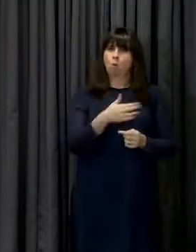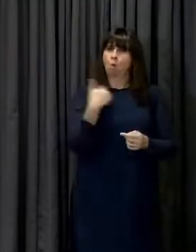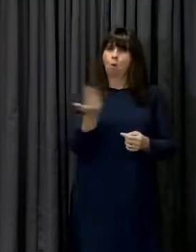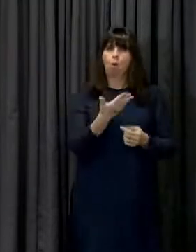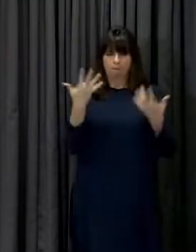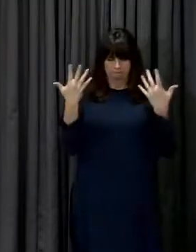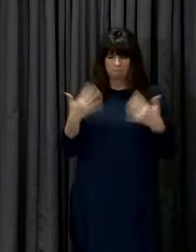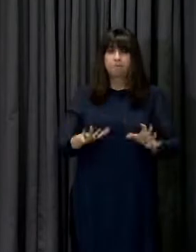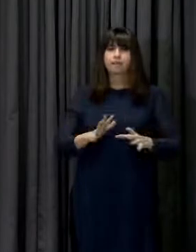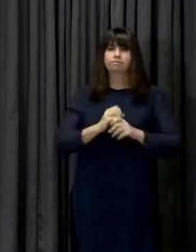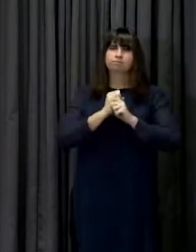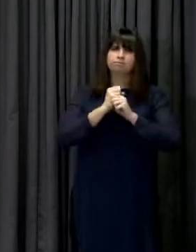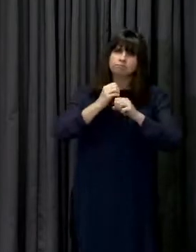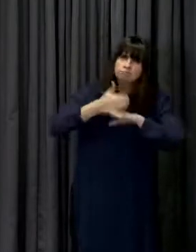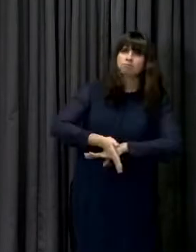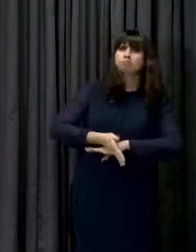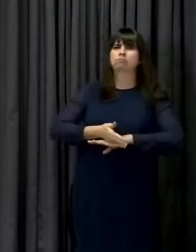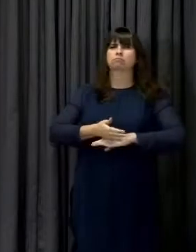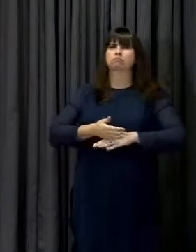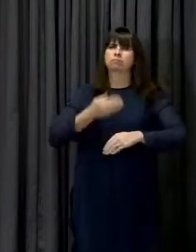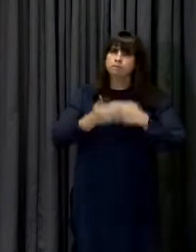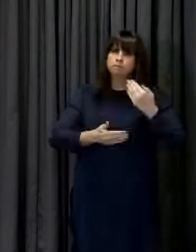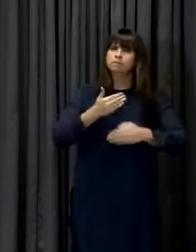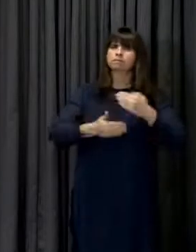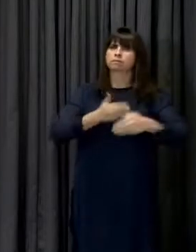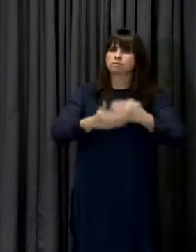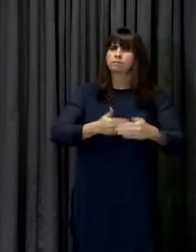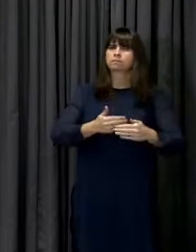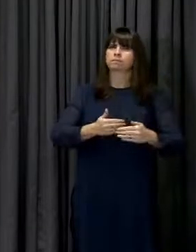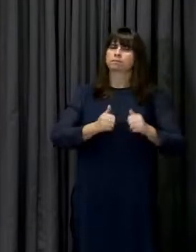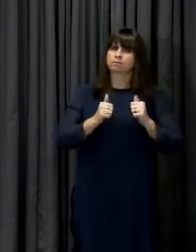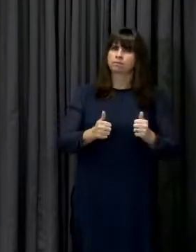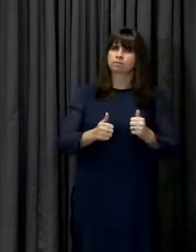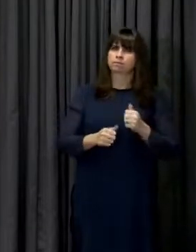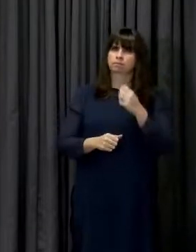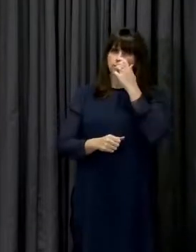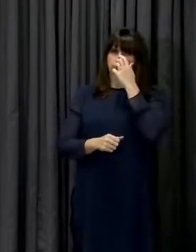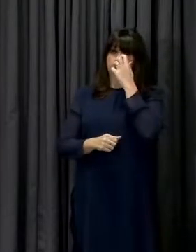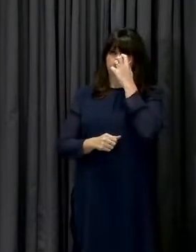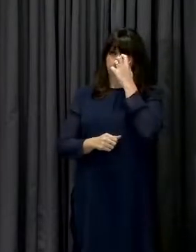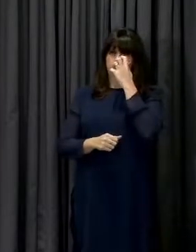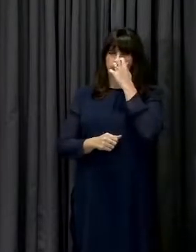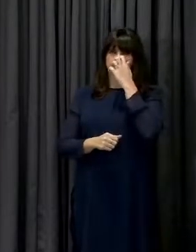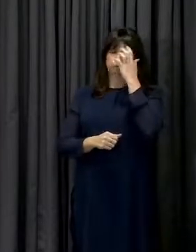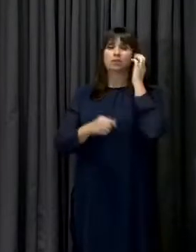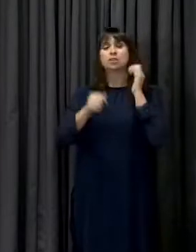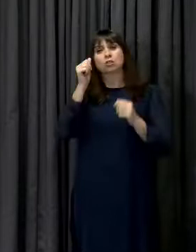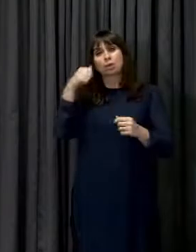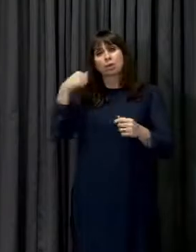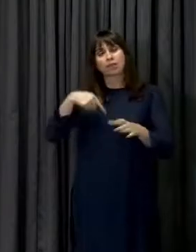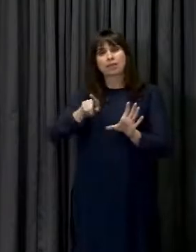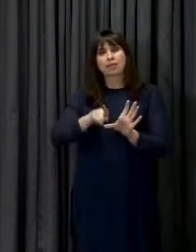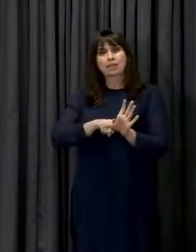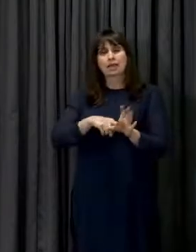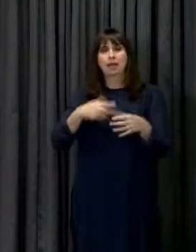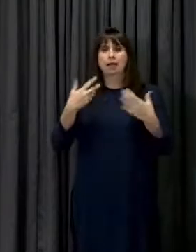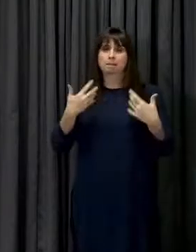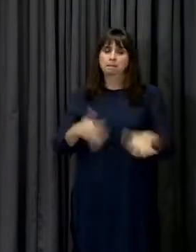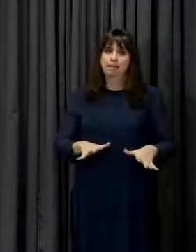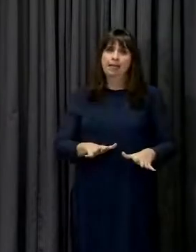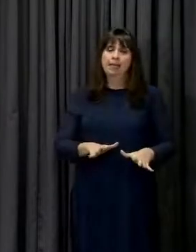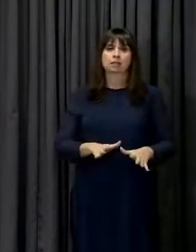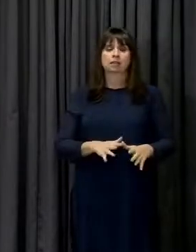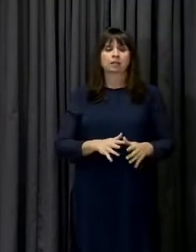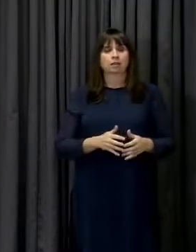extraordinary commitment during the pandemic. We have asked so much from all of you this year, and we